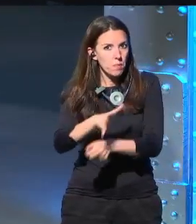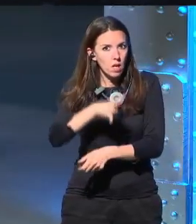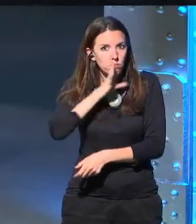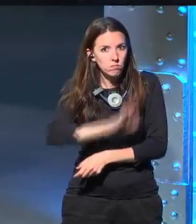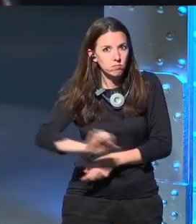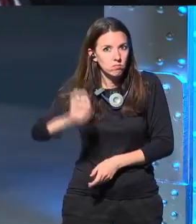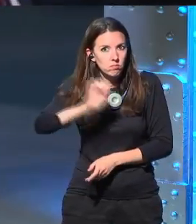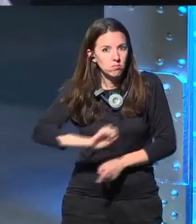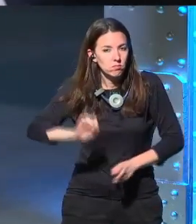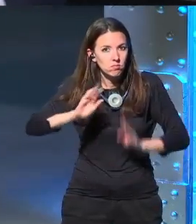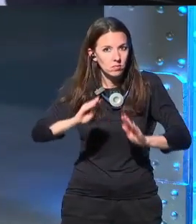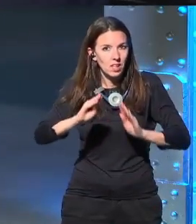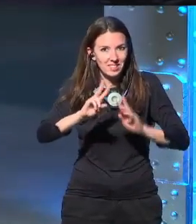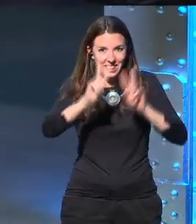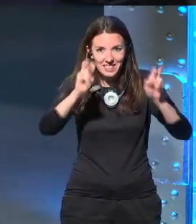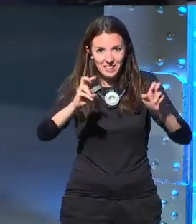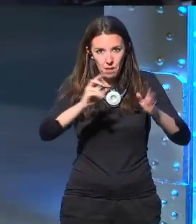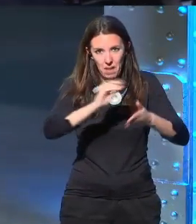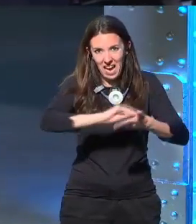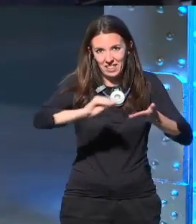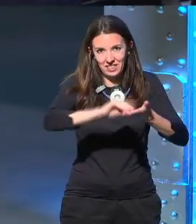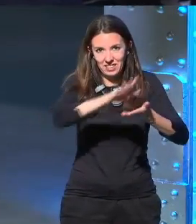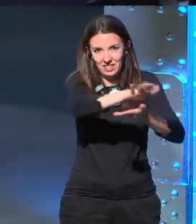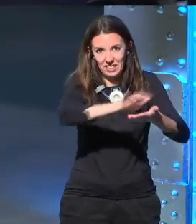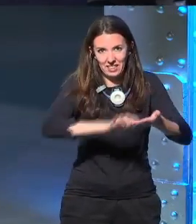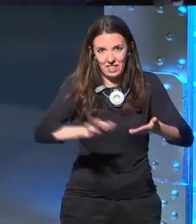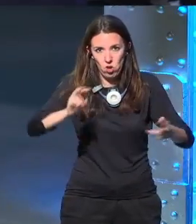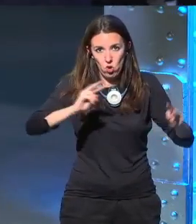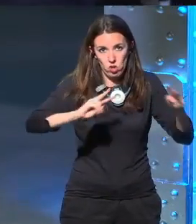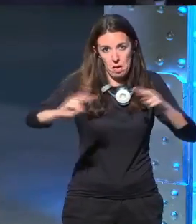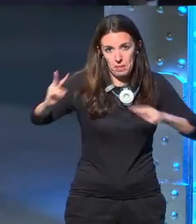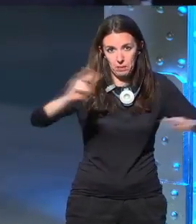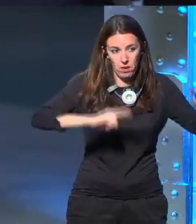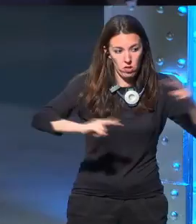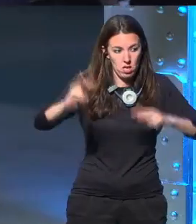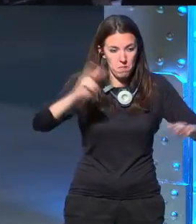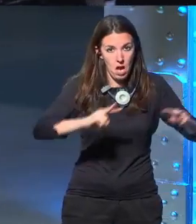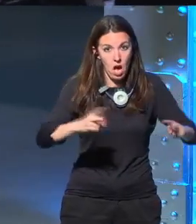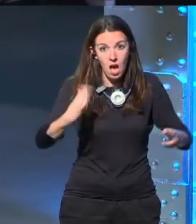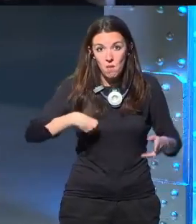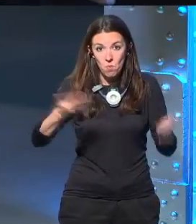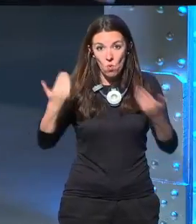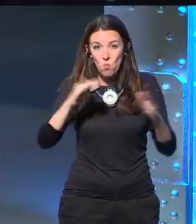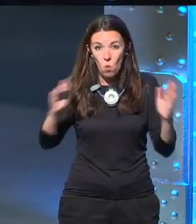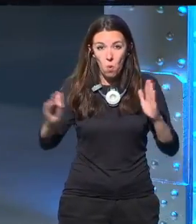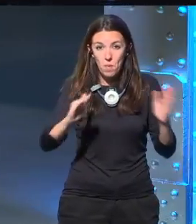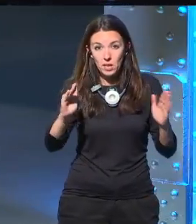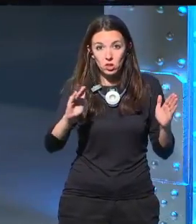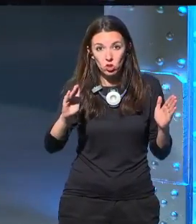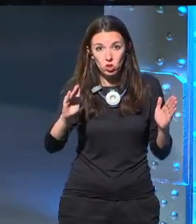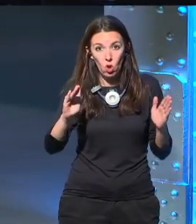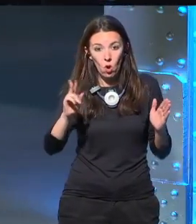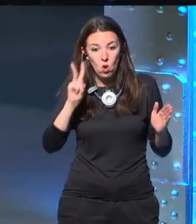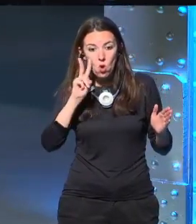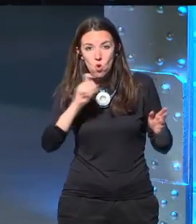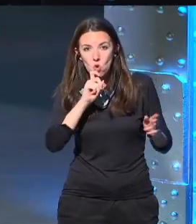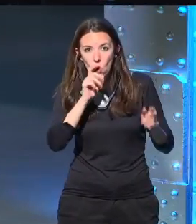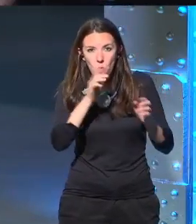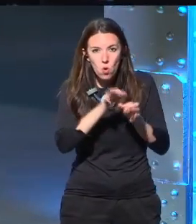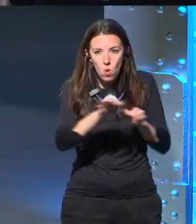on perspective. And at that moment, he's talking about how in the distance, things get smaller. That's